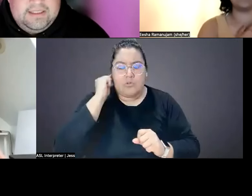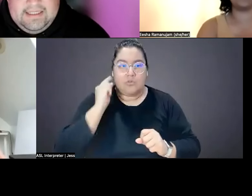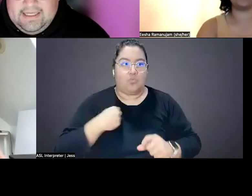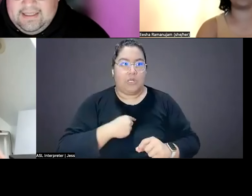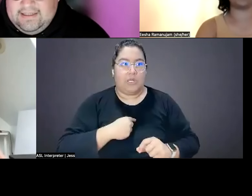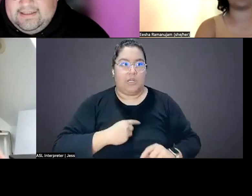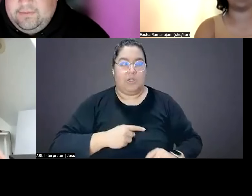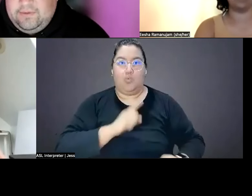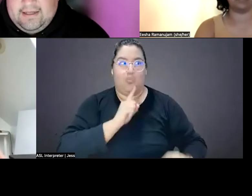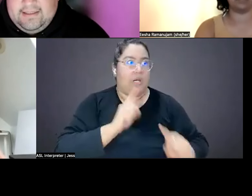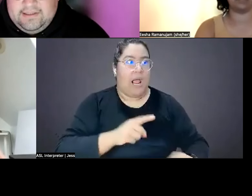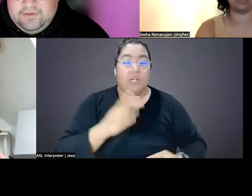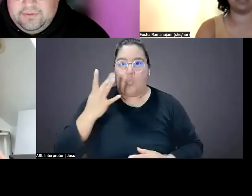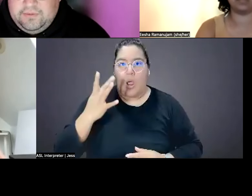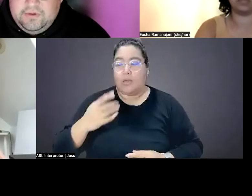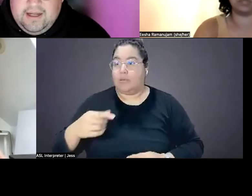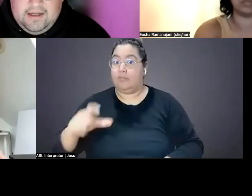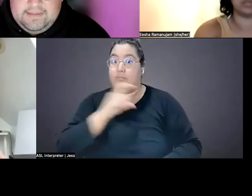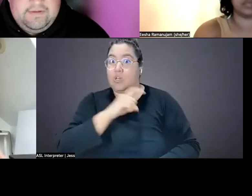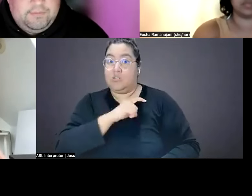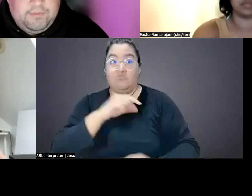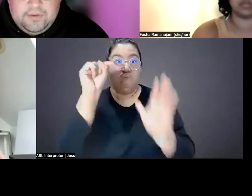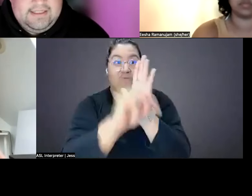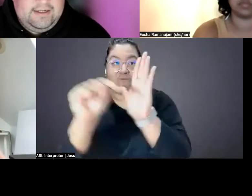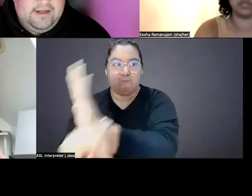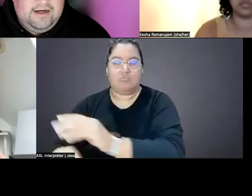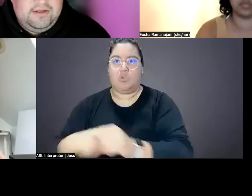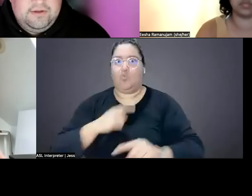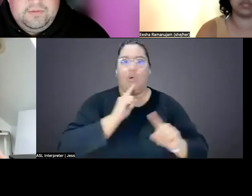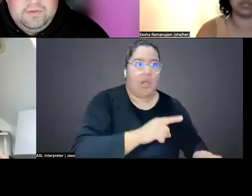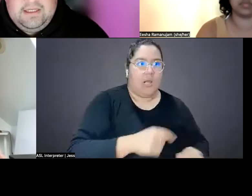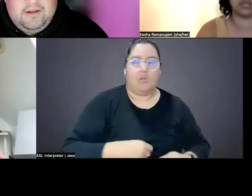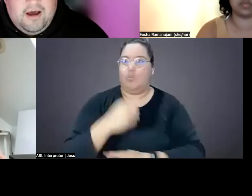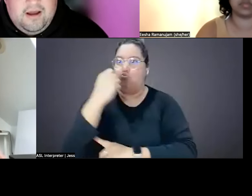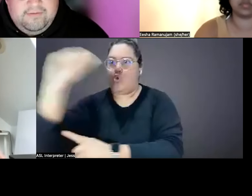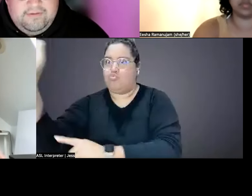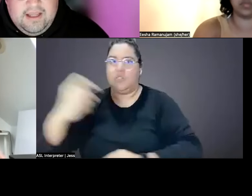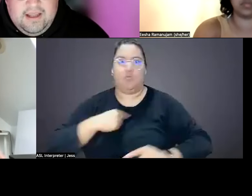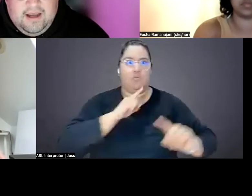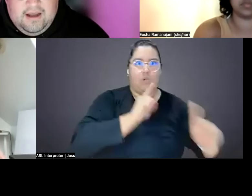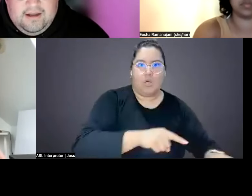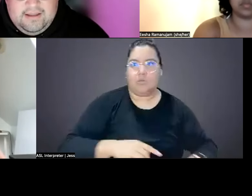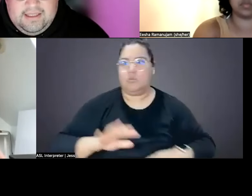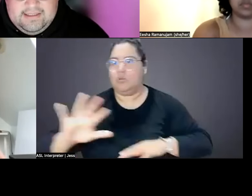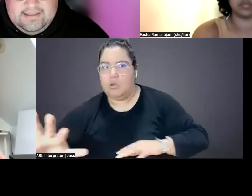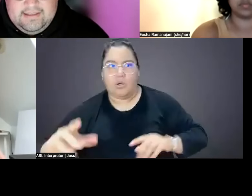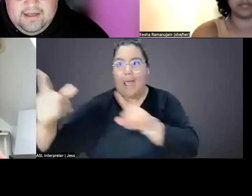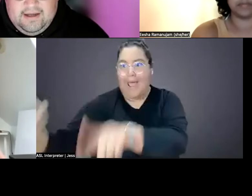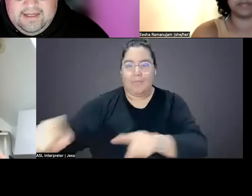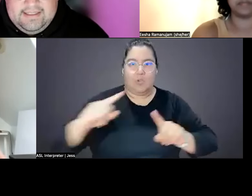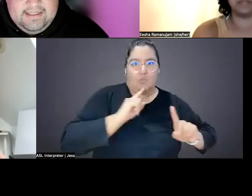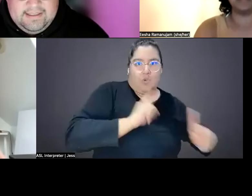to police killings, reacting to specific protests here and there, we see a lot of